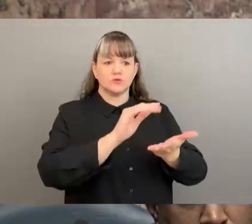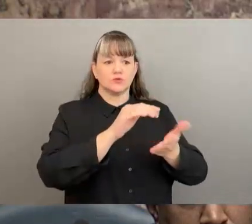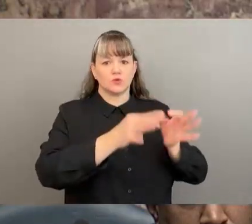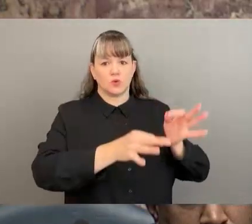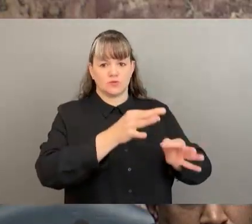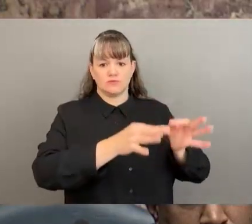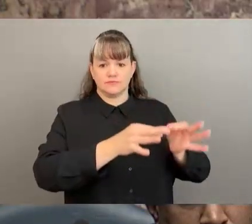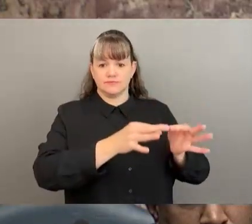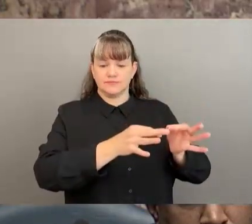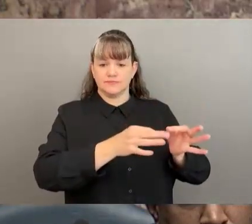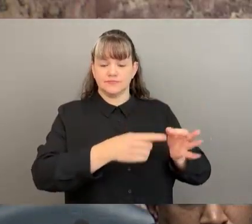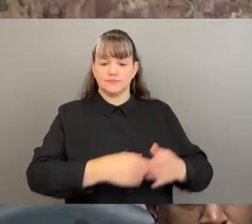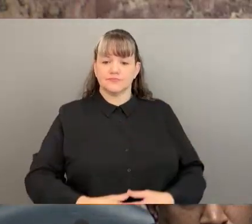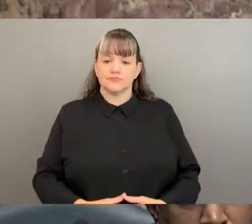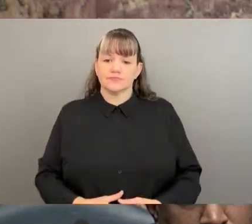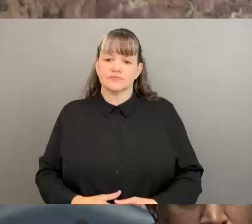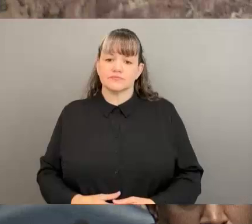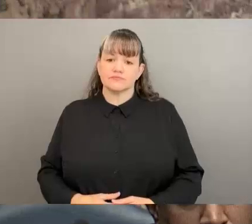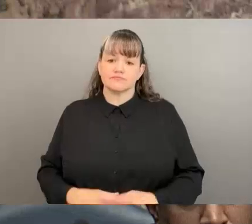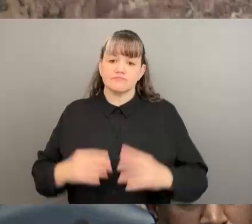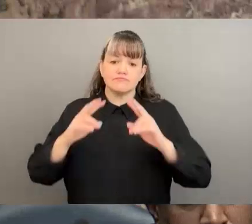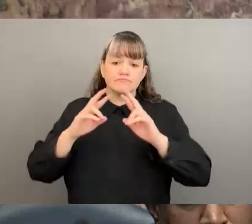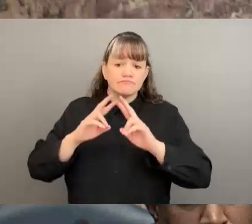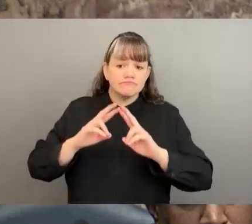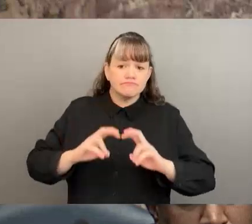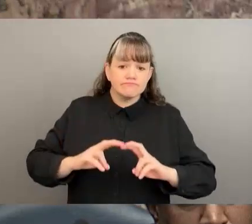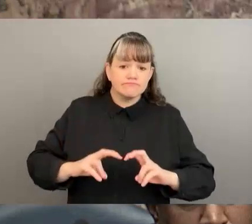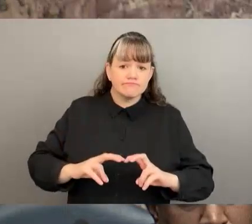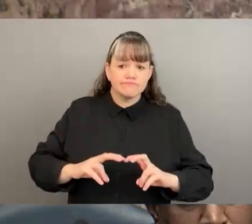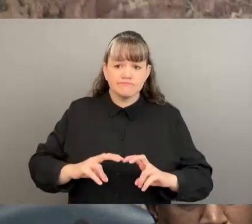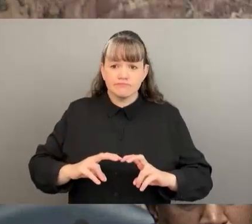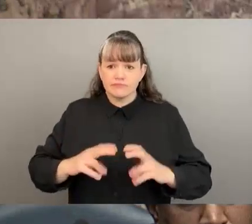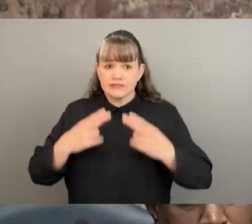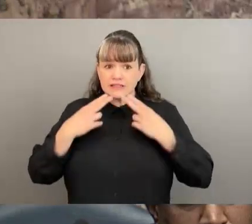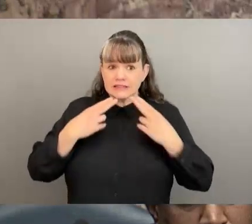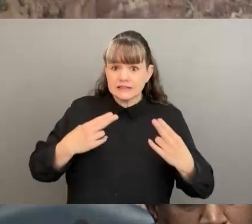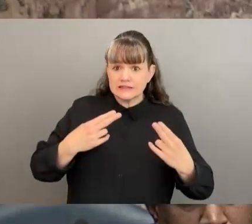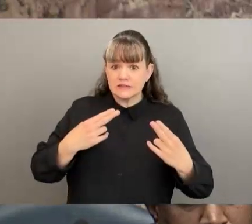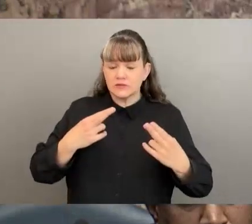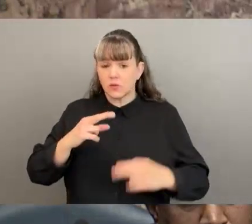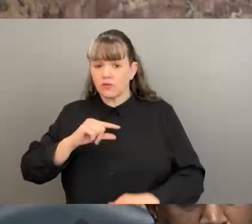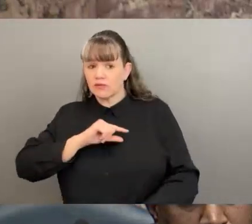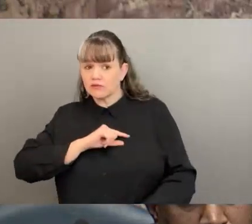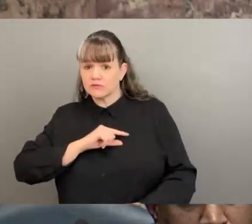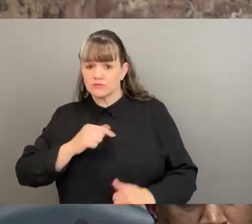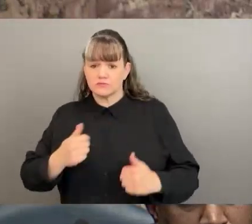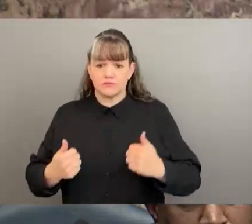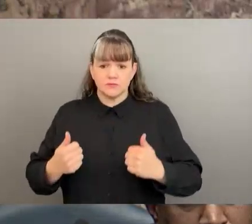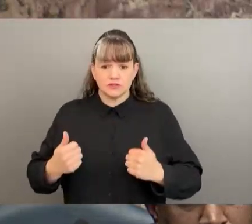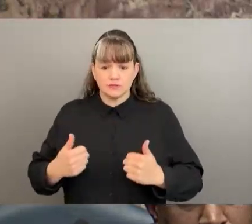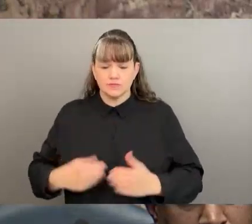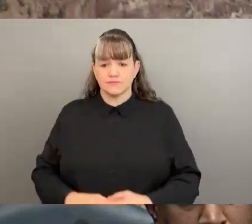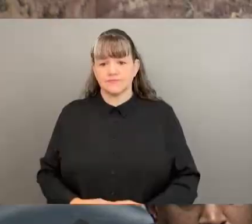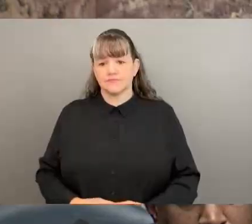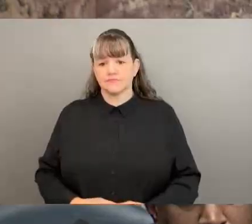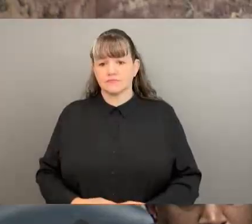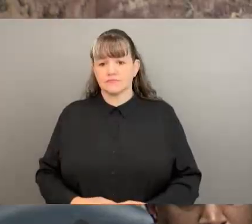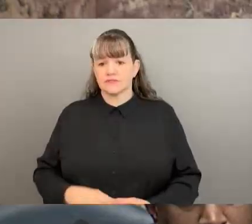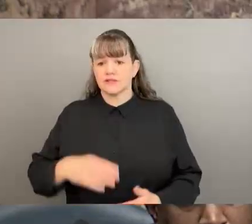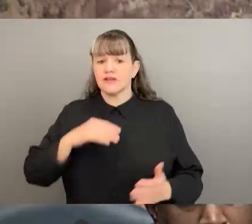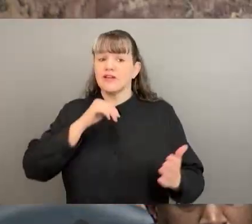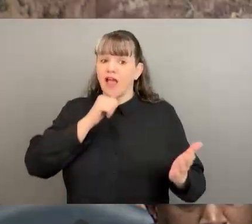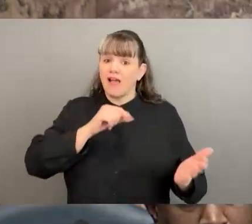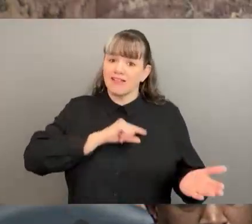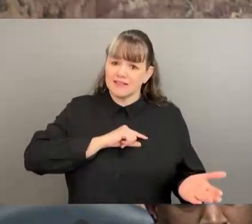of a mental illness. But it is not the role of the court to do a deep dive on our